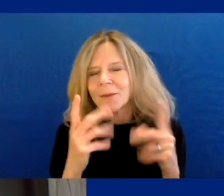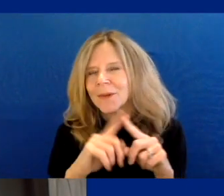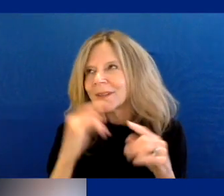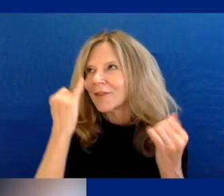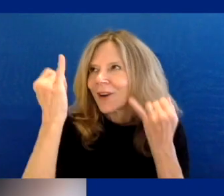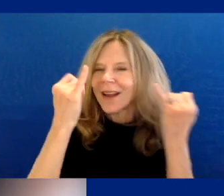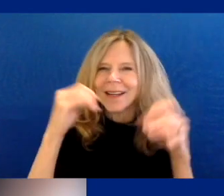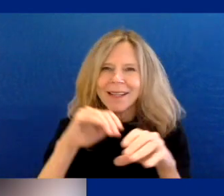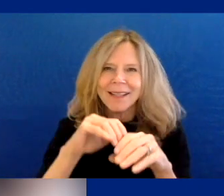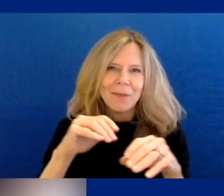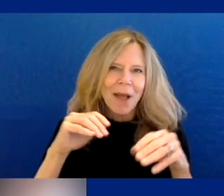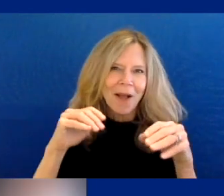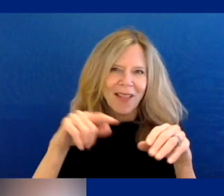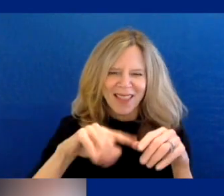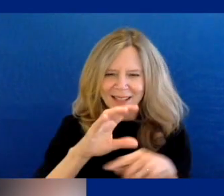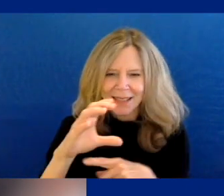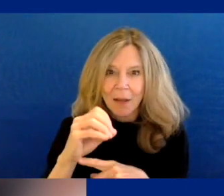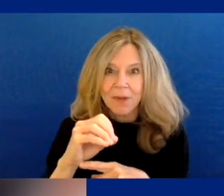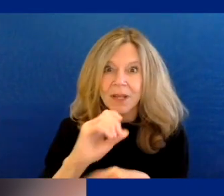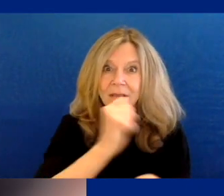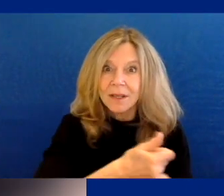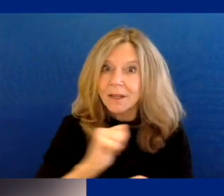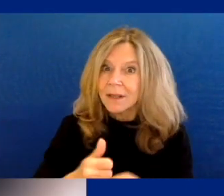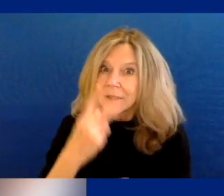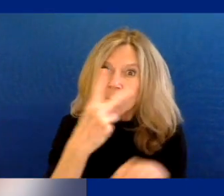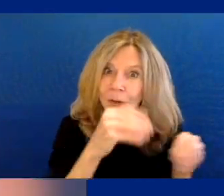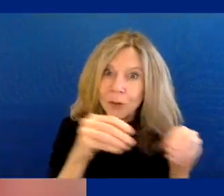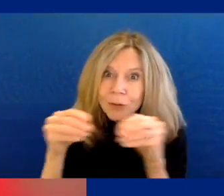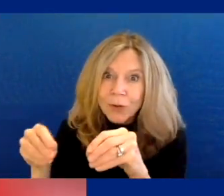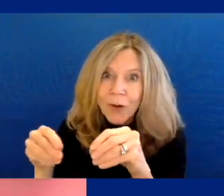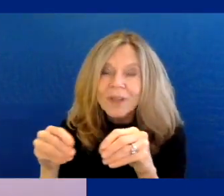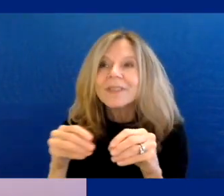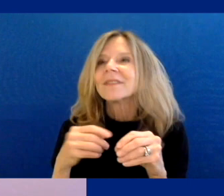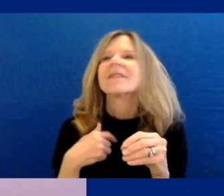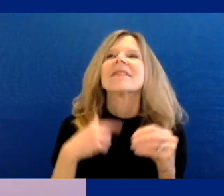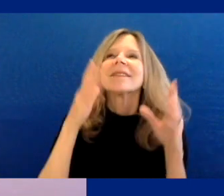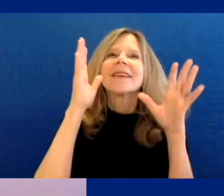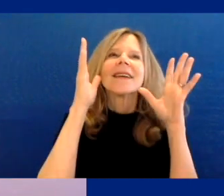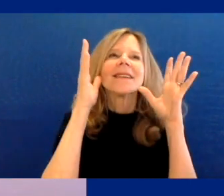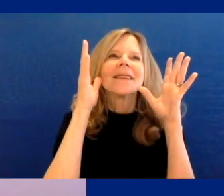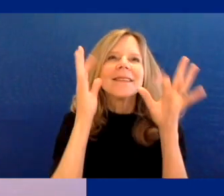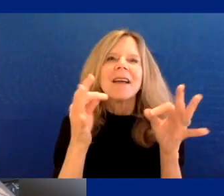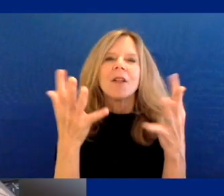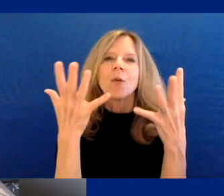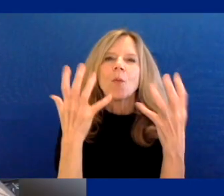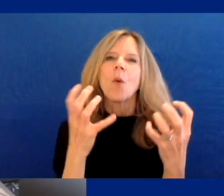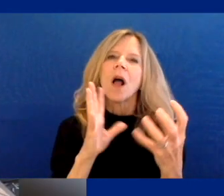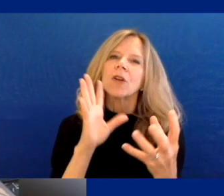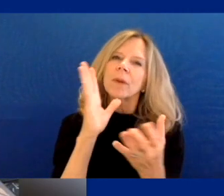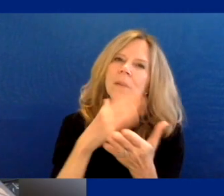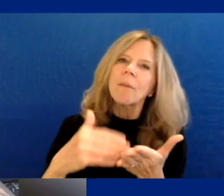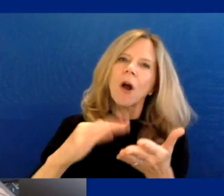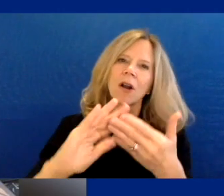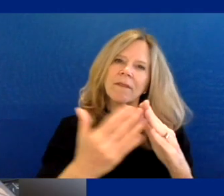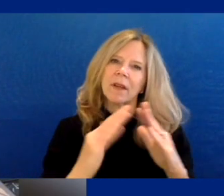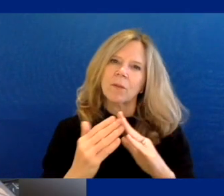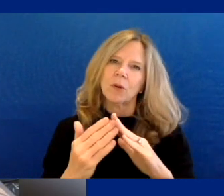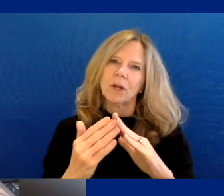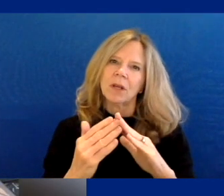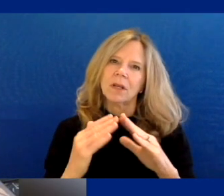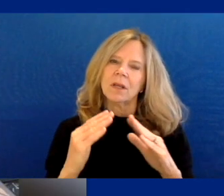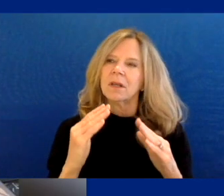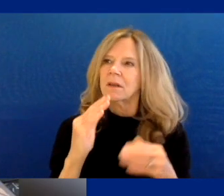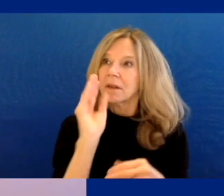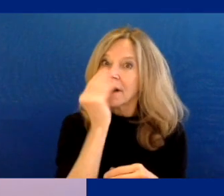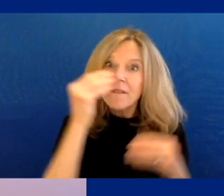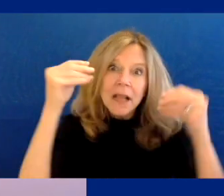this company, building the 2 shops to run on their own. And then also, I definitely want to stay in the community as far as having a